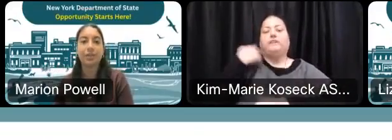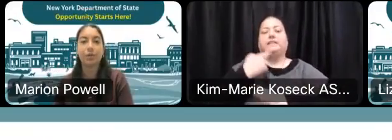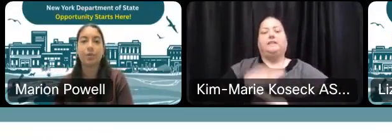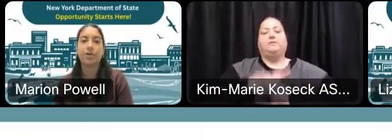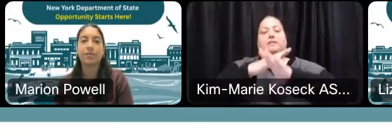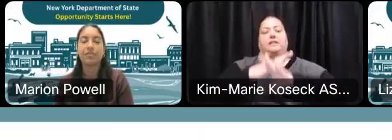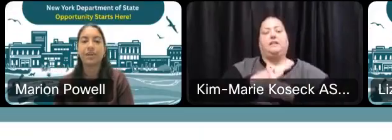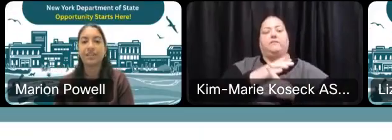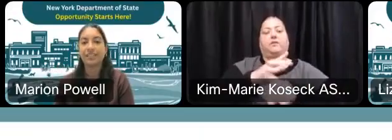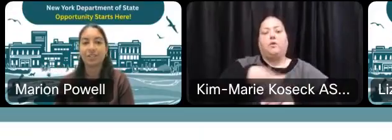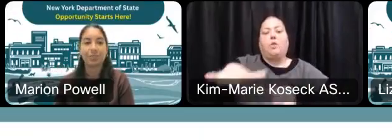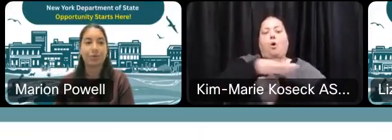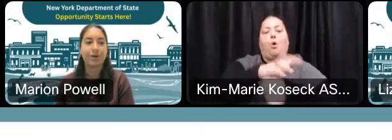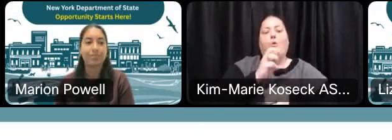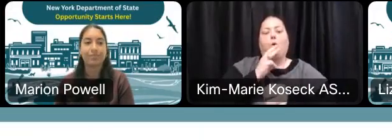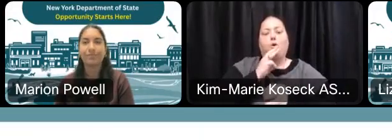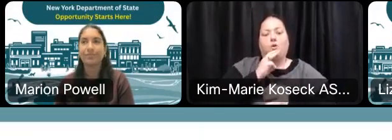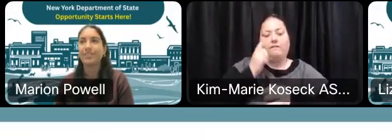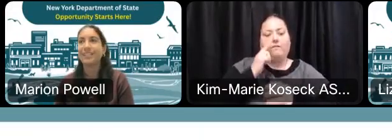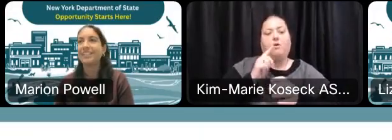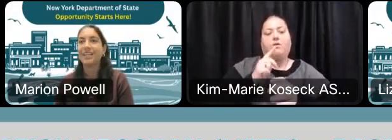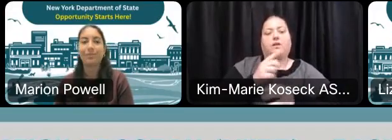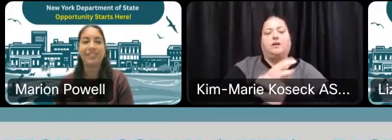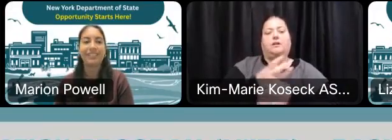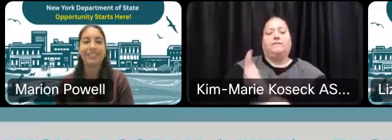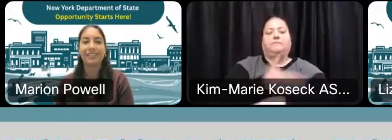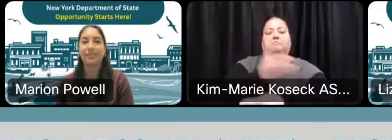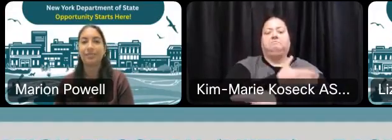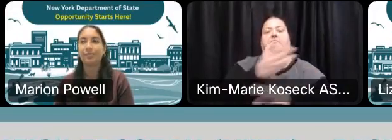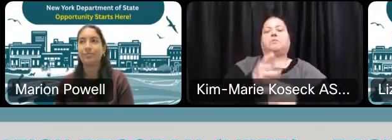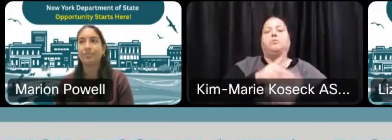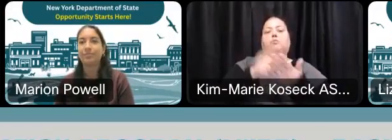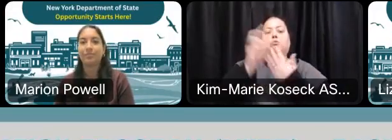local waterfront revitalization program. Next slide, please.